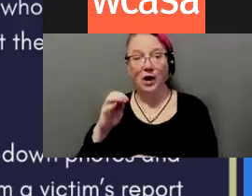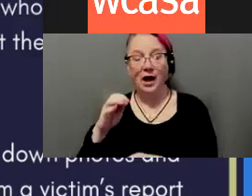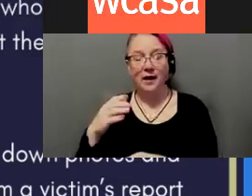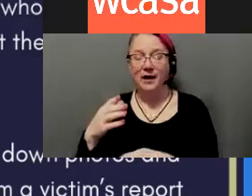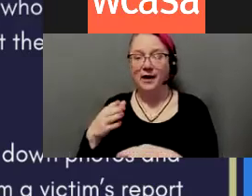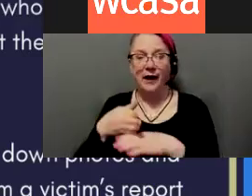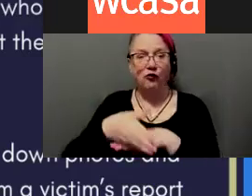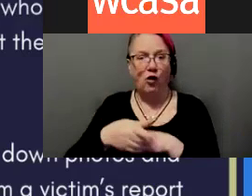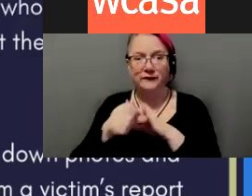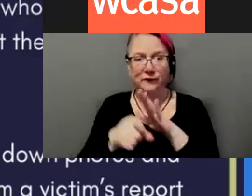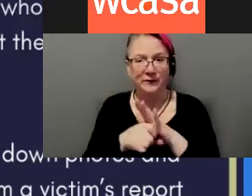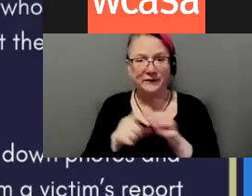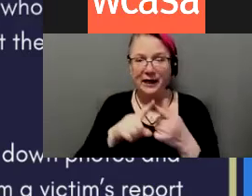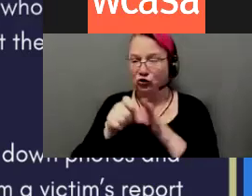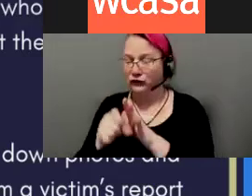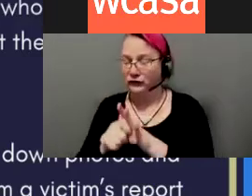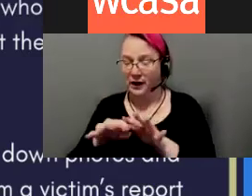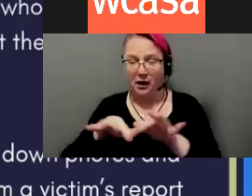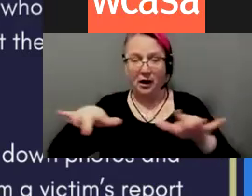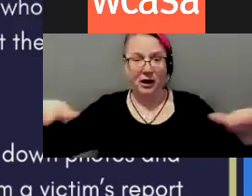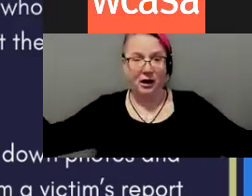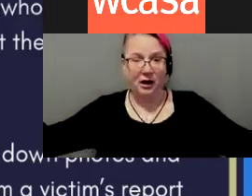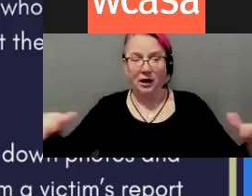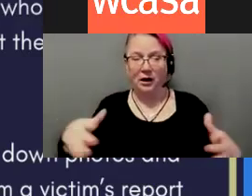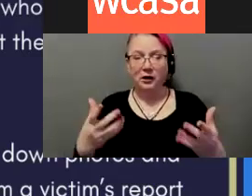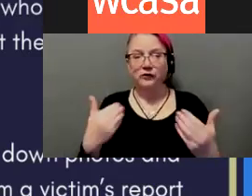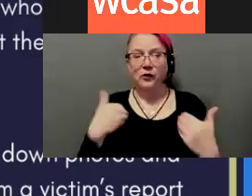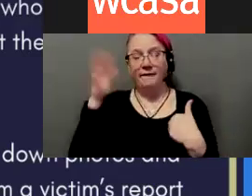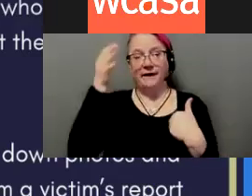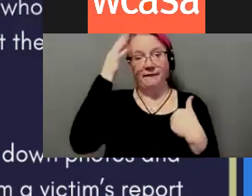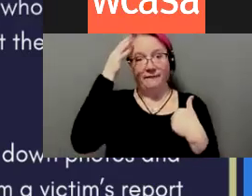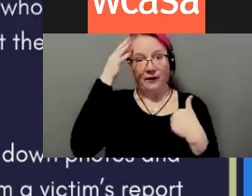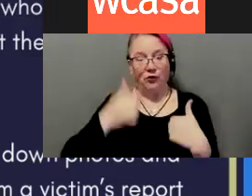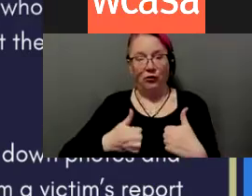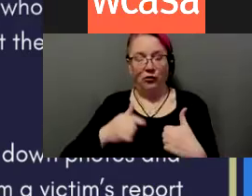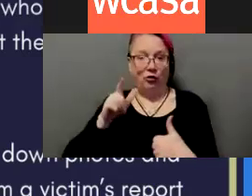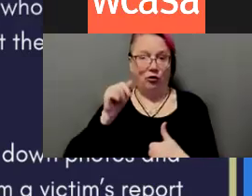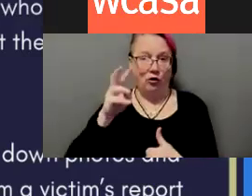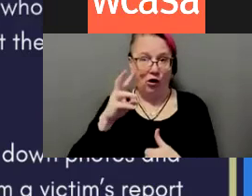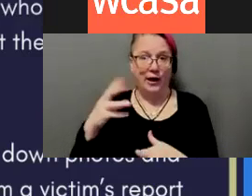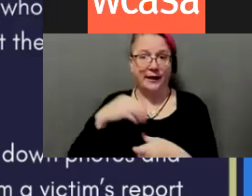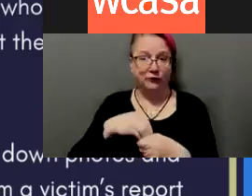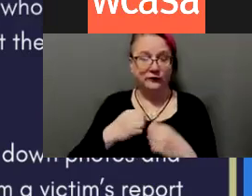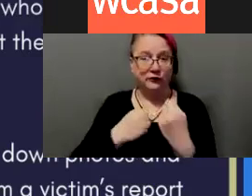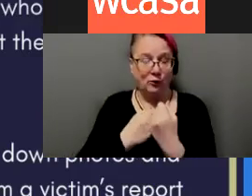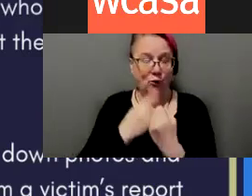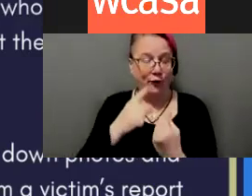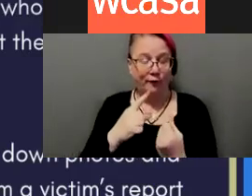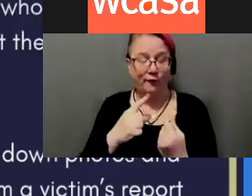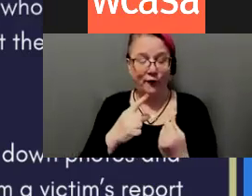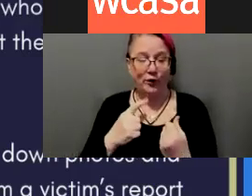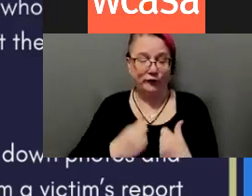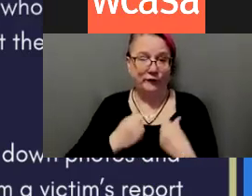bit, so having a federal law in place increases options for survivors. Also, the inclusion of AI-generated content